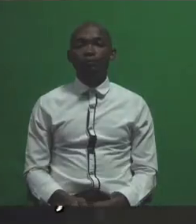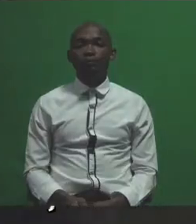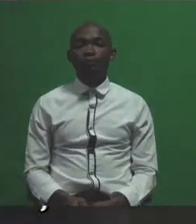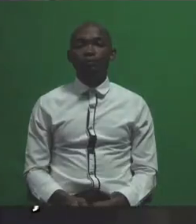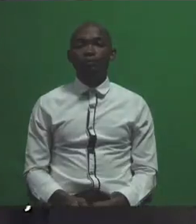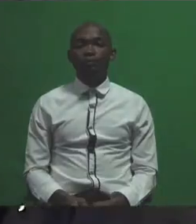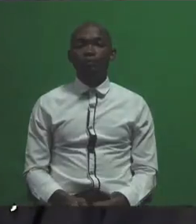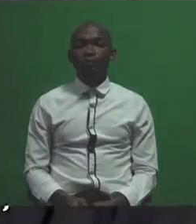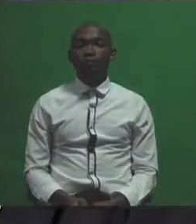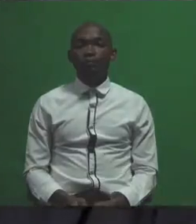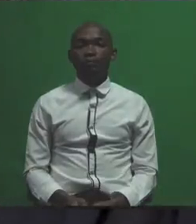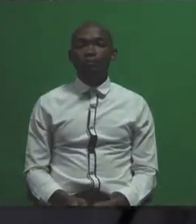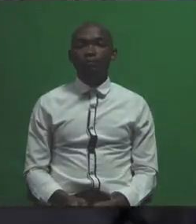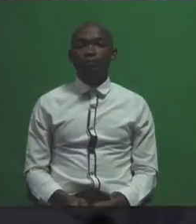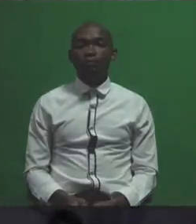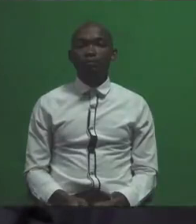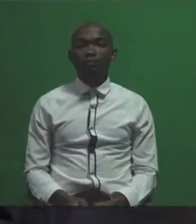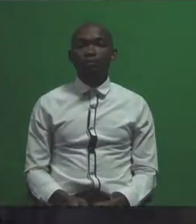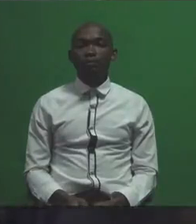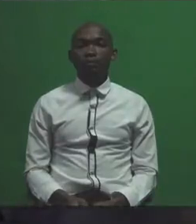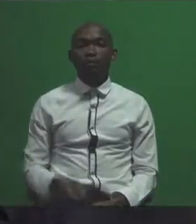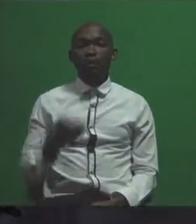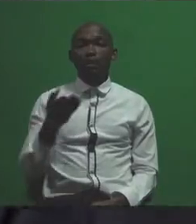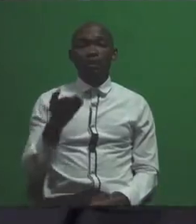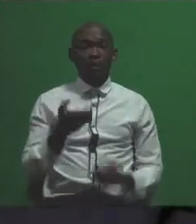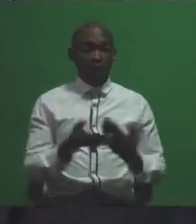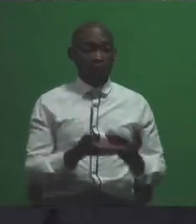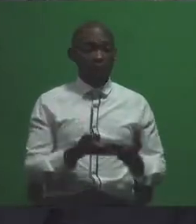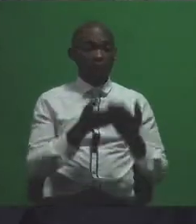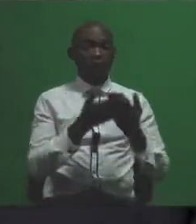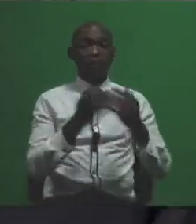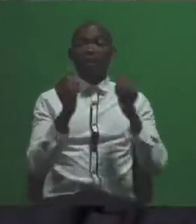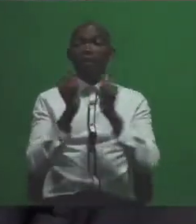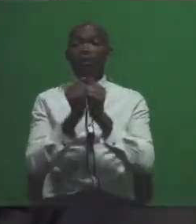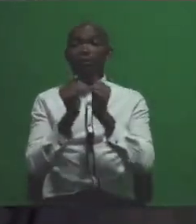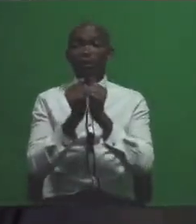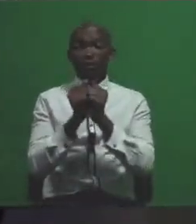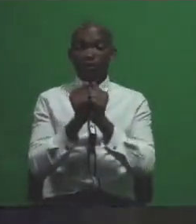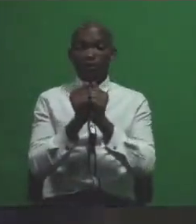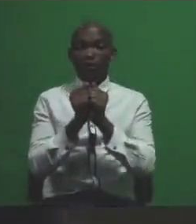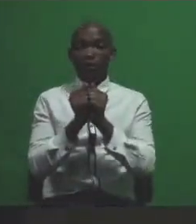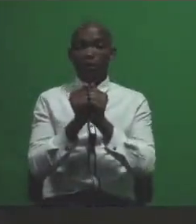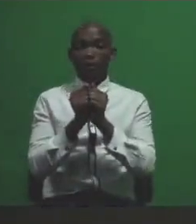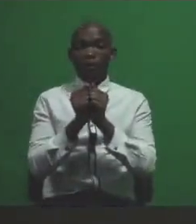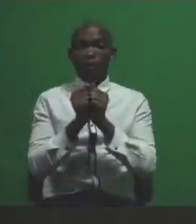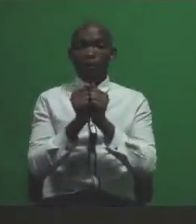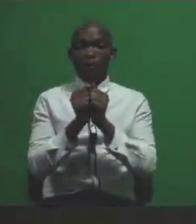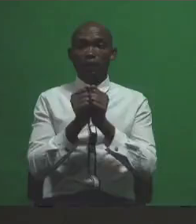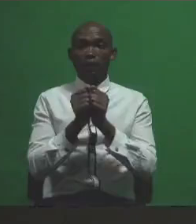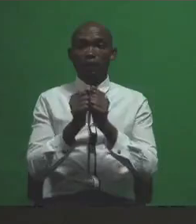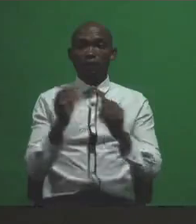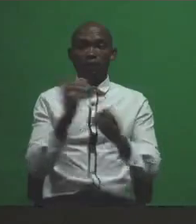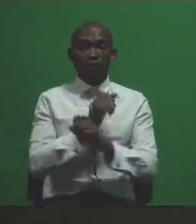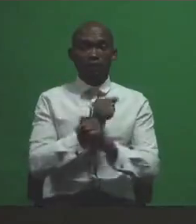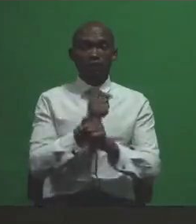This safety equipment, for example, we have first aid kit.